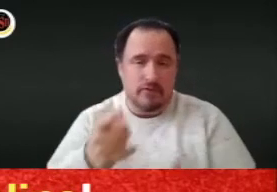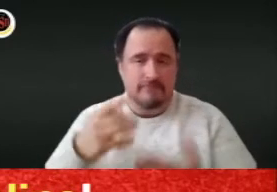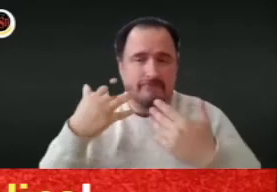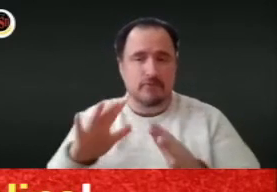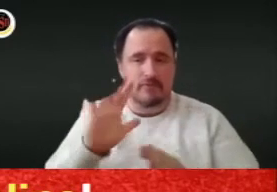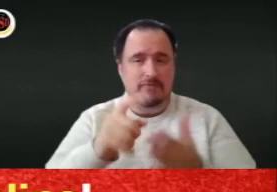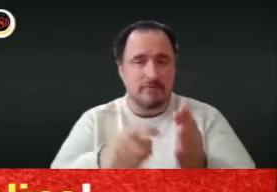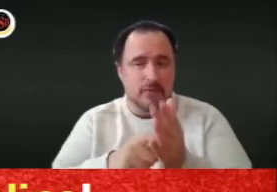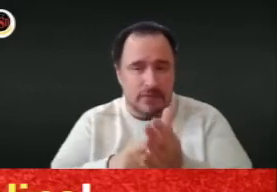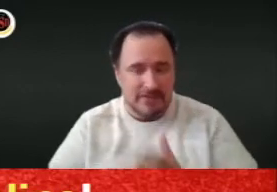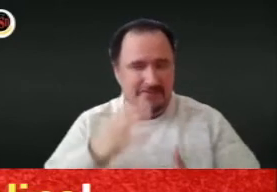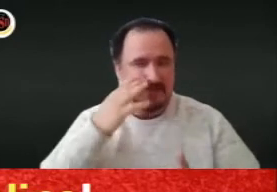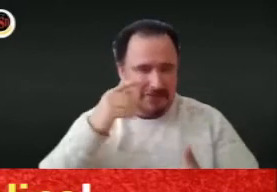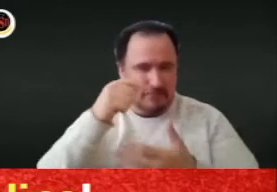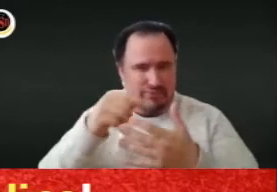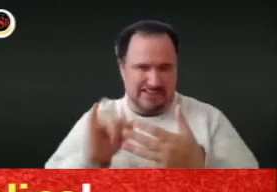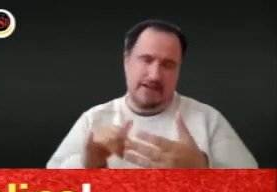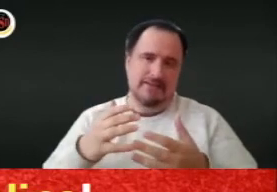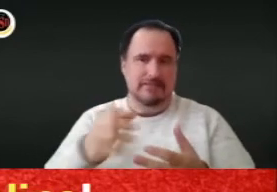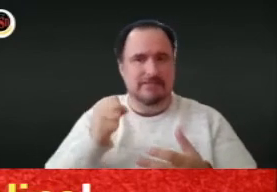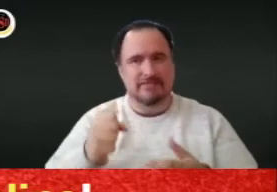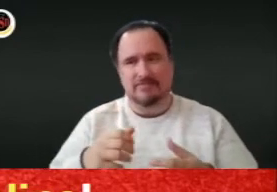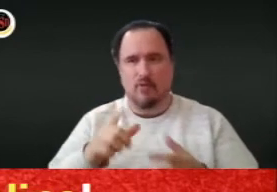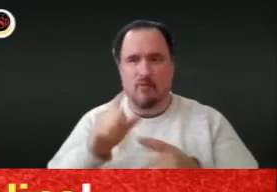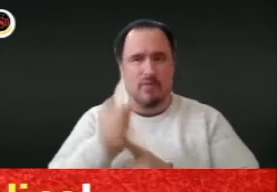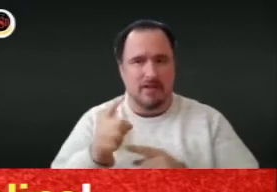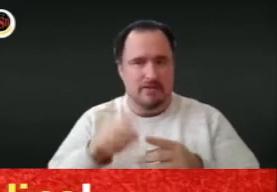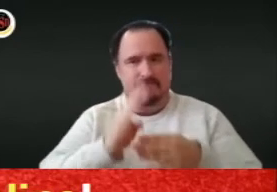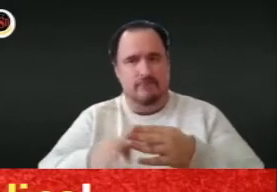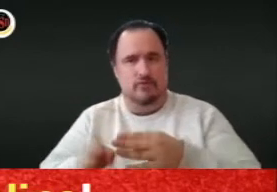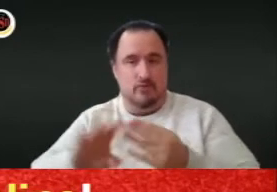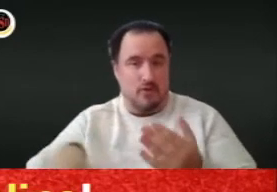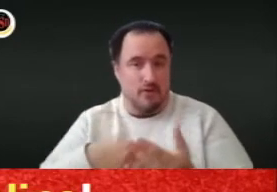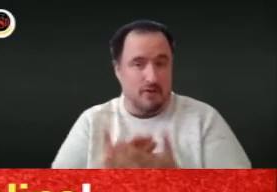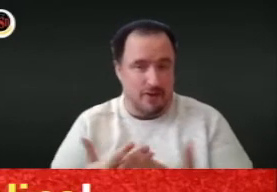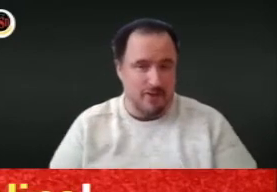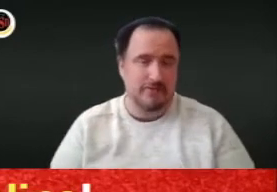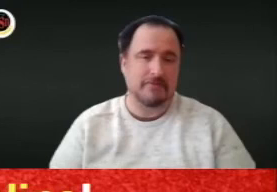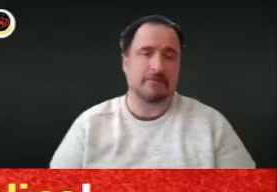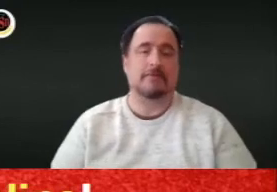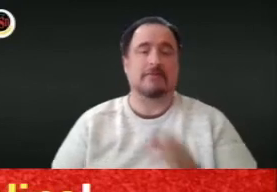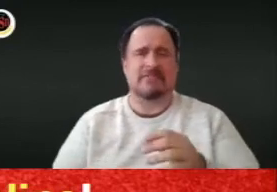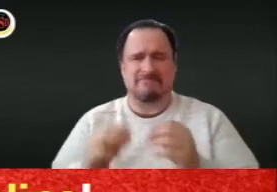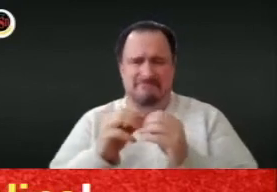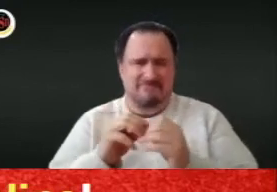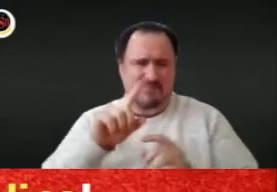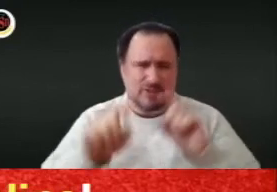We just make sure we need to get the signature, the proof, everything before graduation. We can't do that last minute. So please give